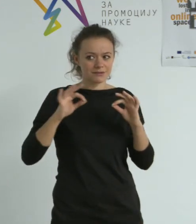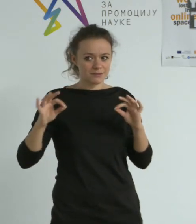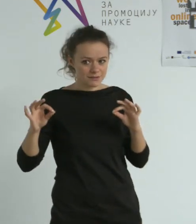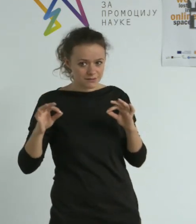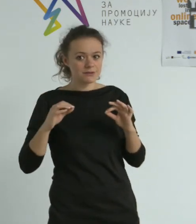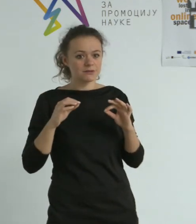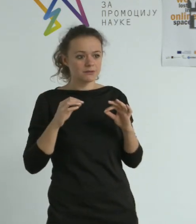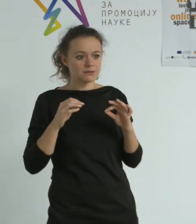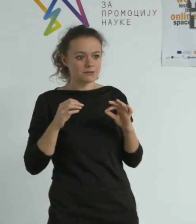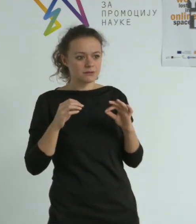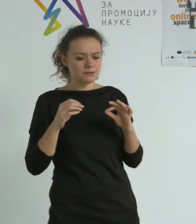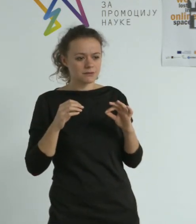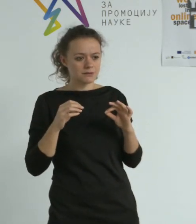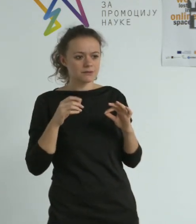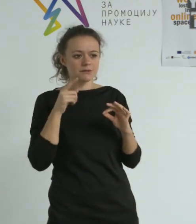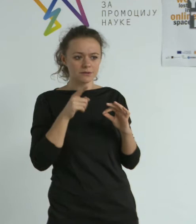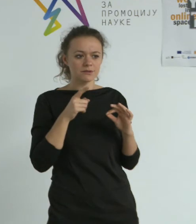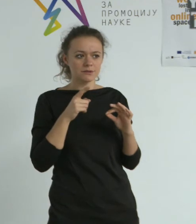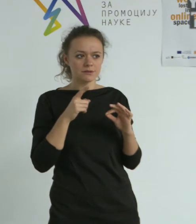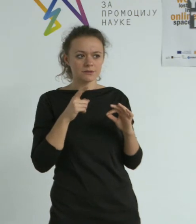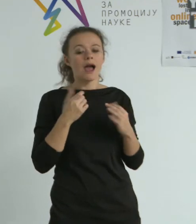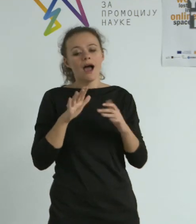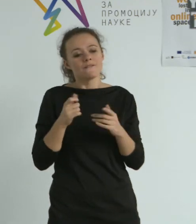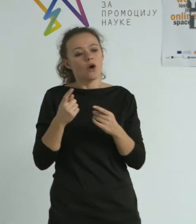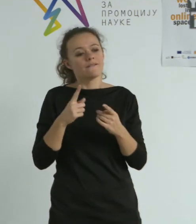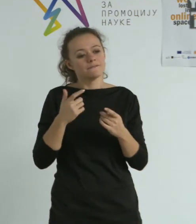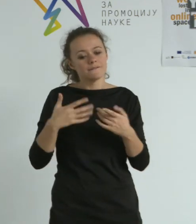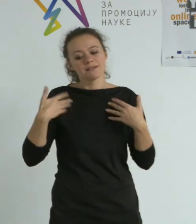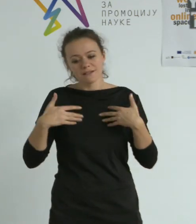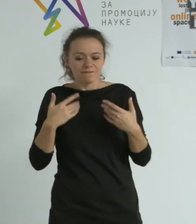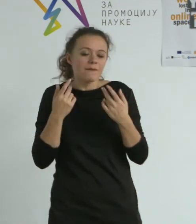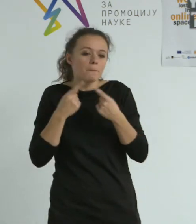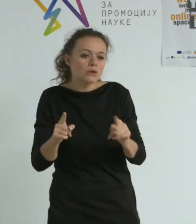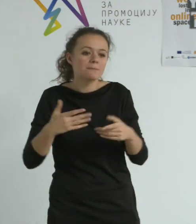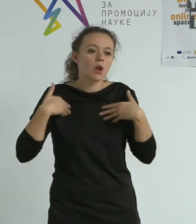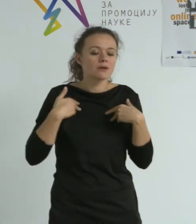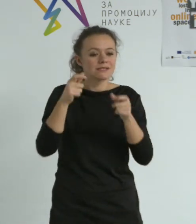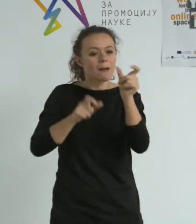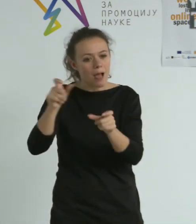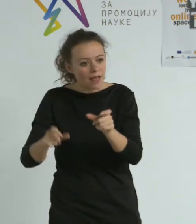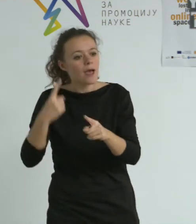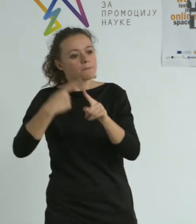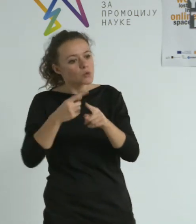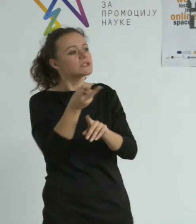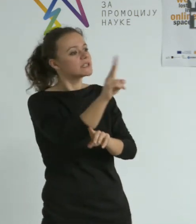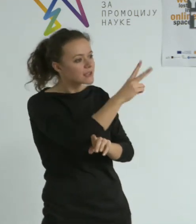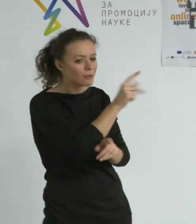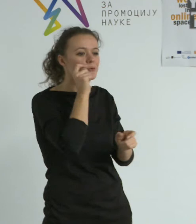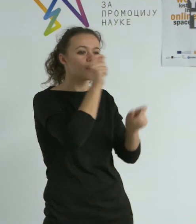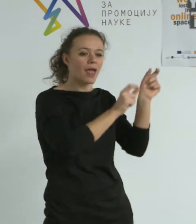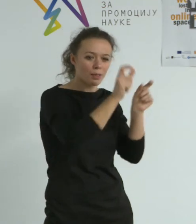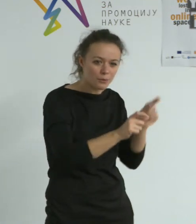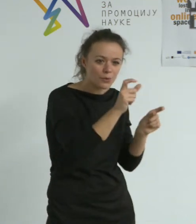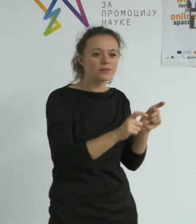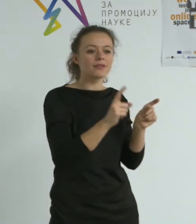So it's useful, especially for young people and for other people who want